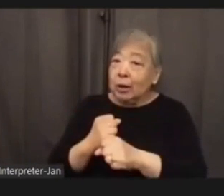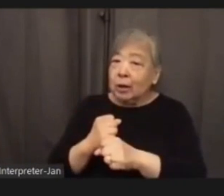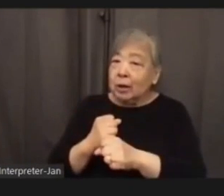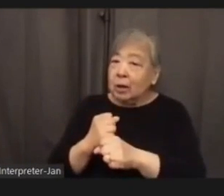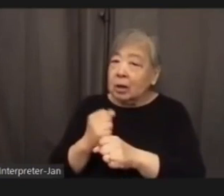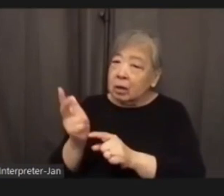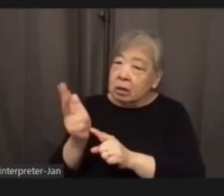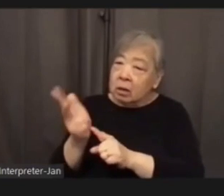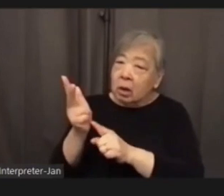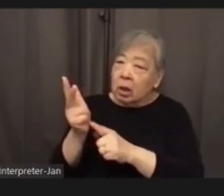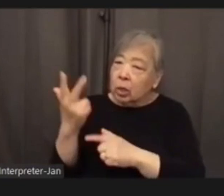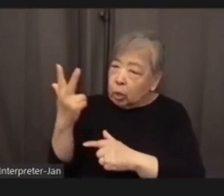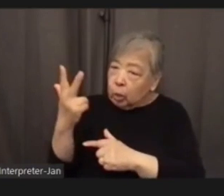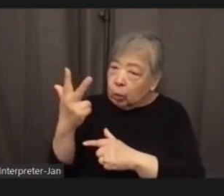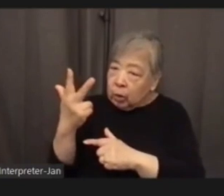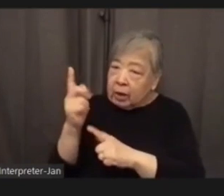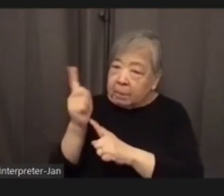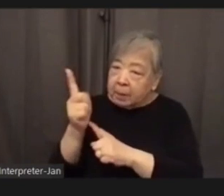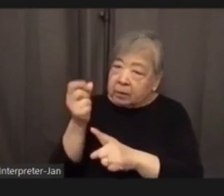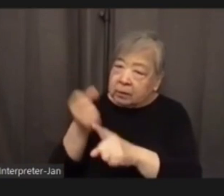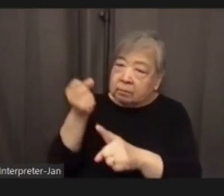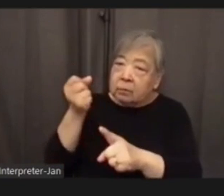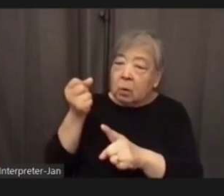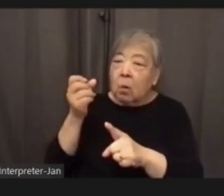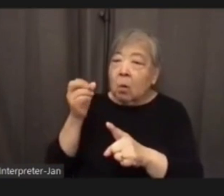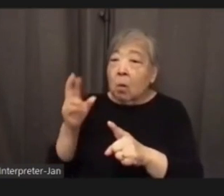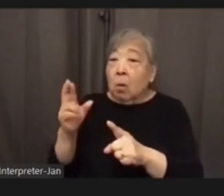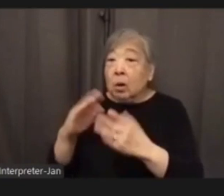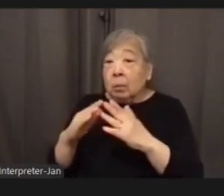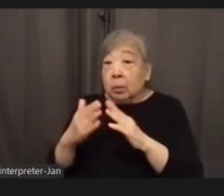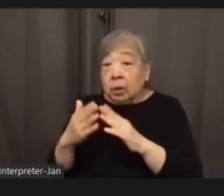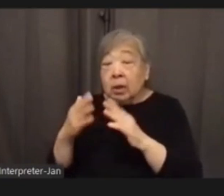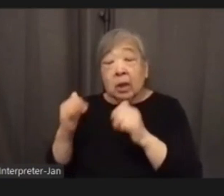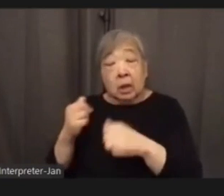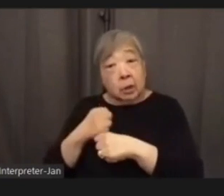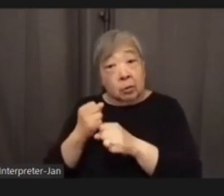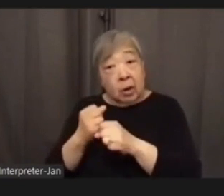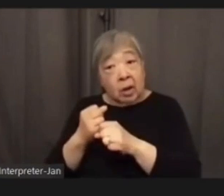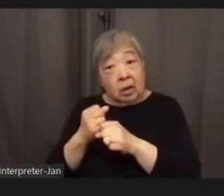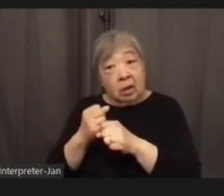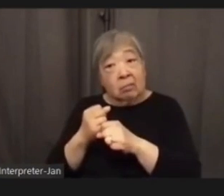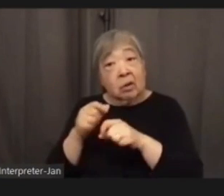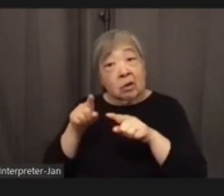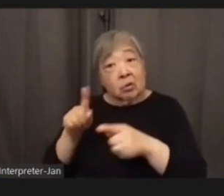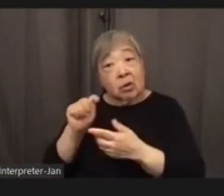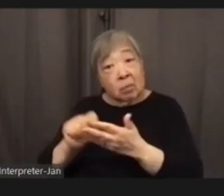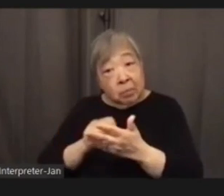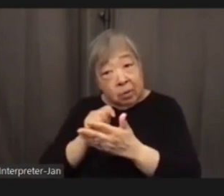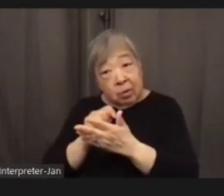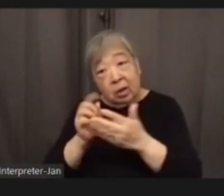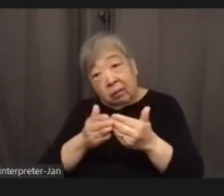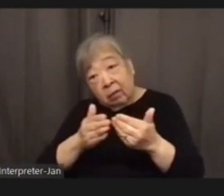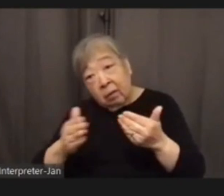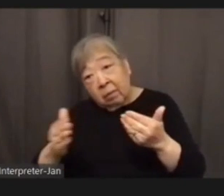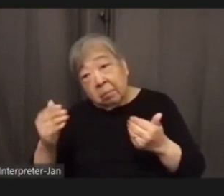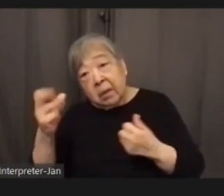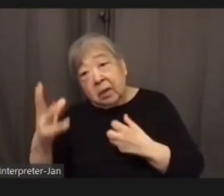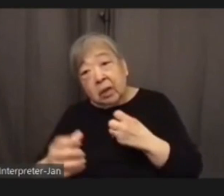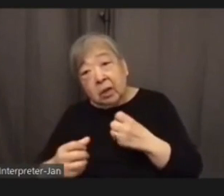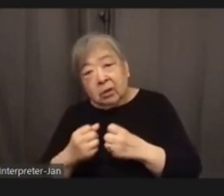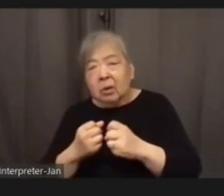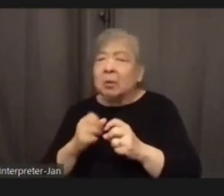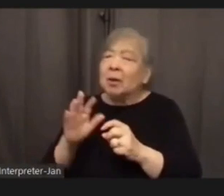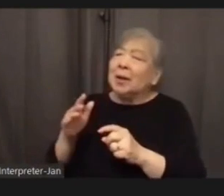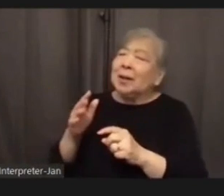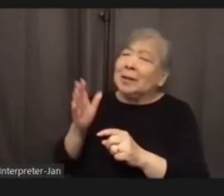3 minutes or over a period of many years, you know. Let's hear a bit of the song. Let's hear a bit of the